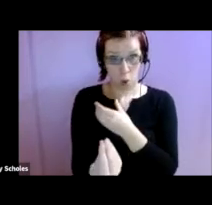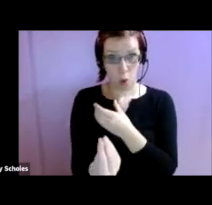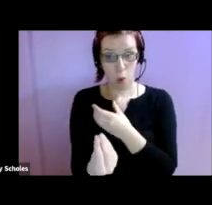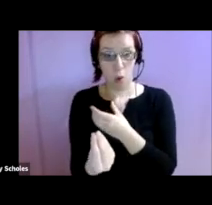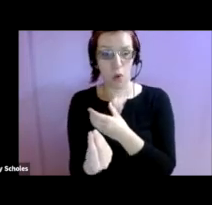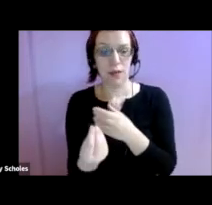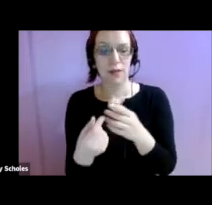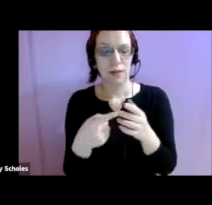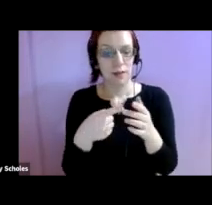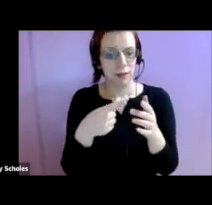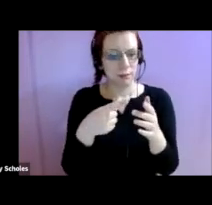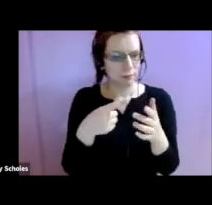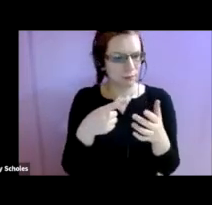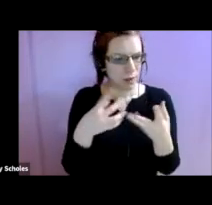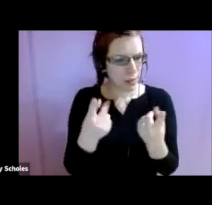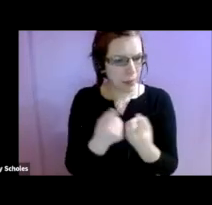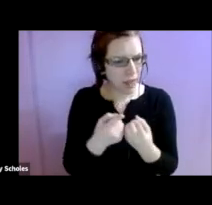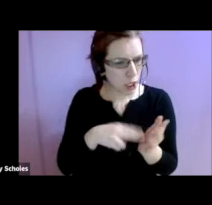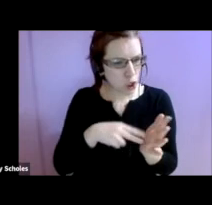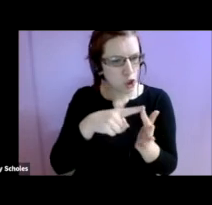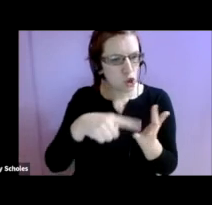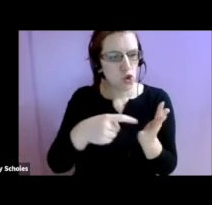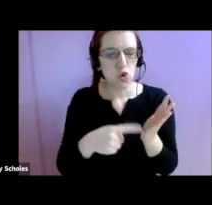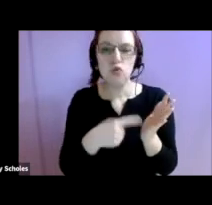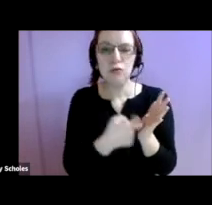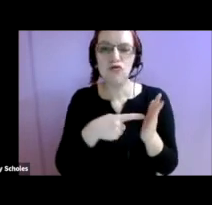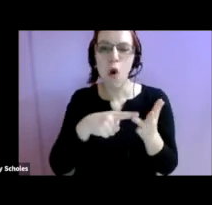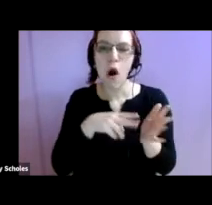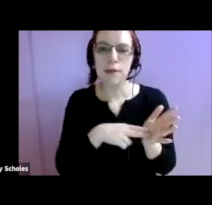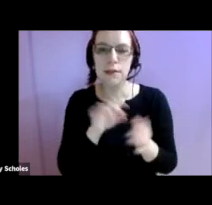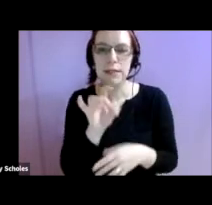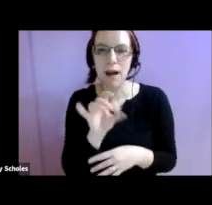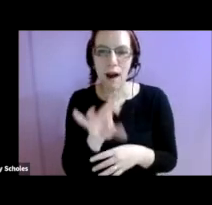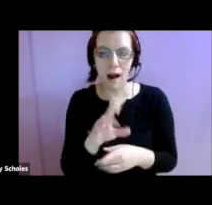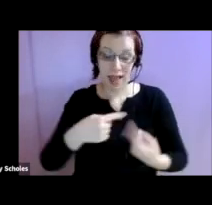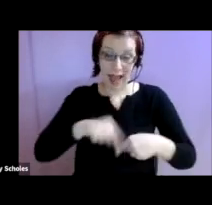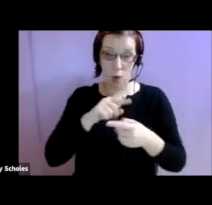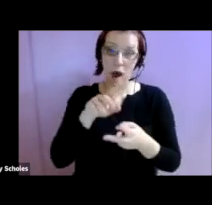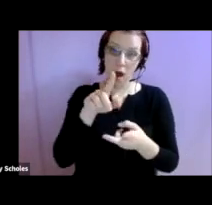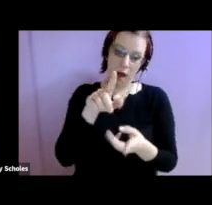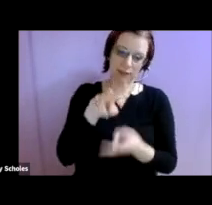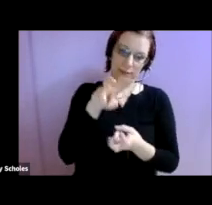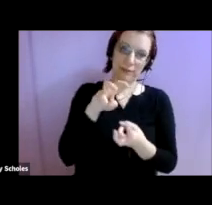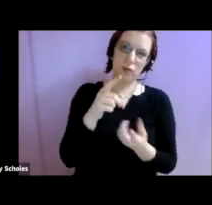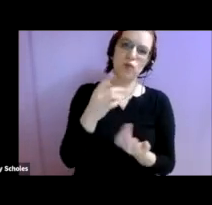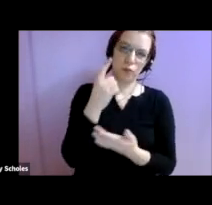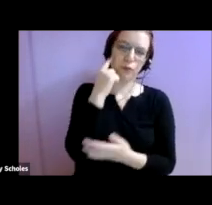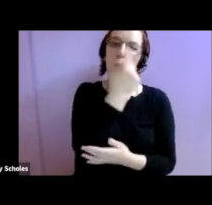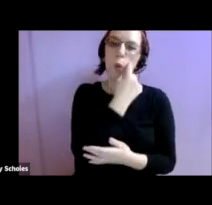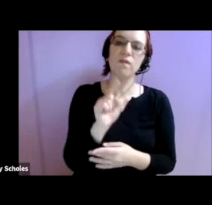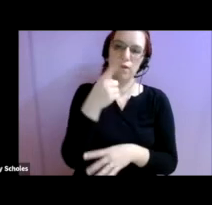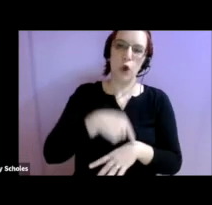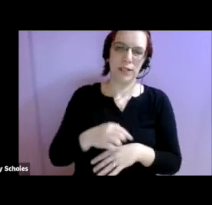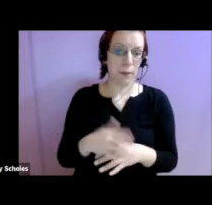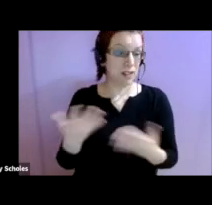again had been theorized to happen, but our detections showed these for the first time. And so there's a whole set of new